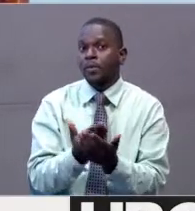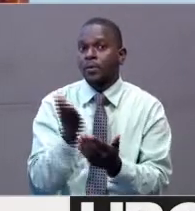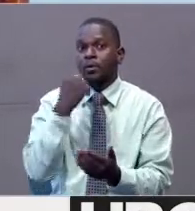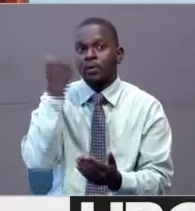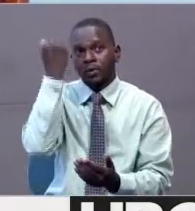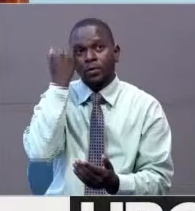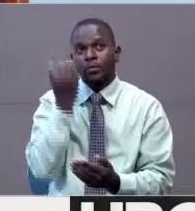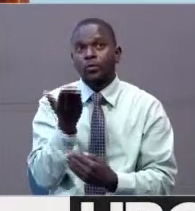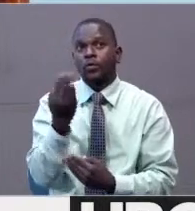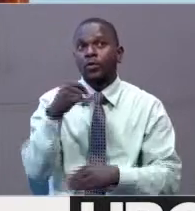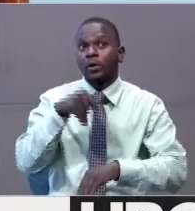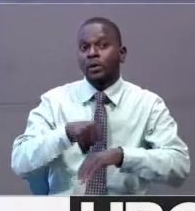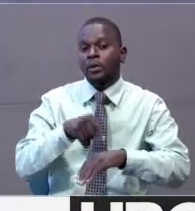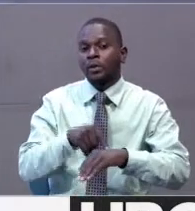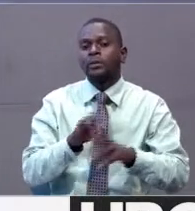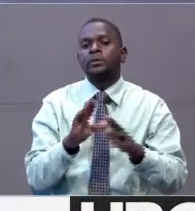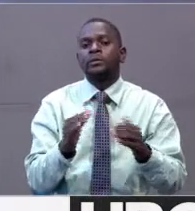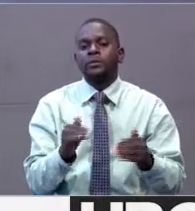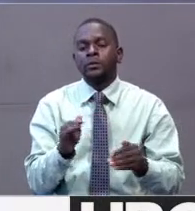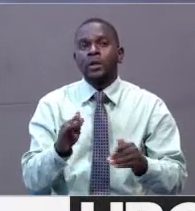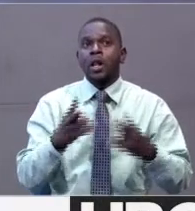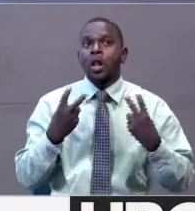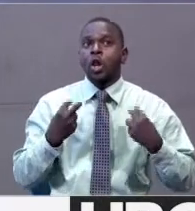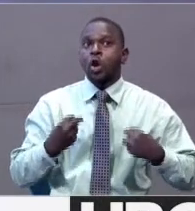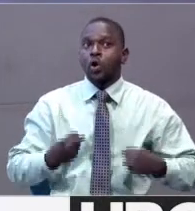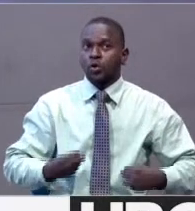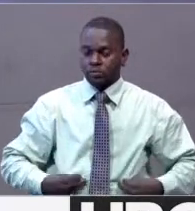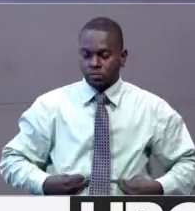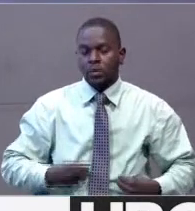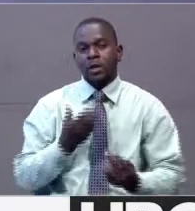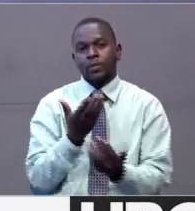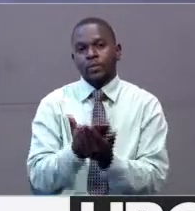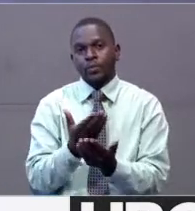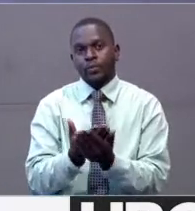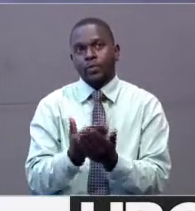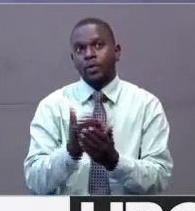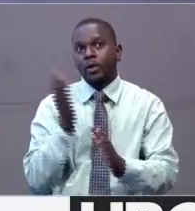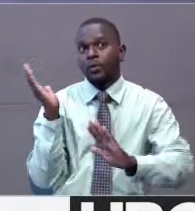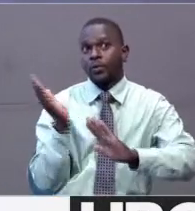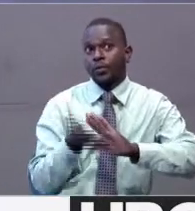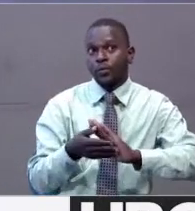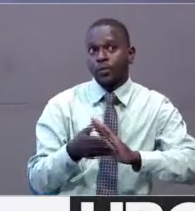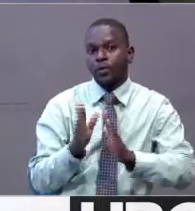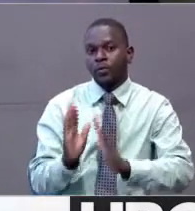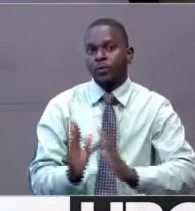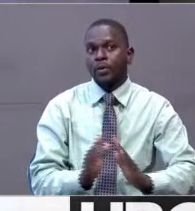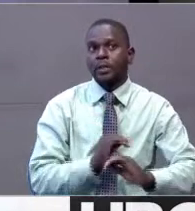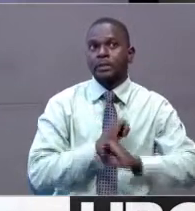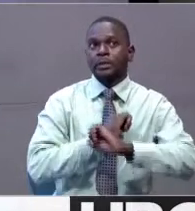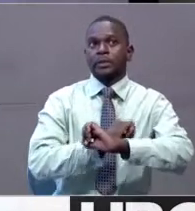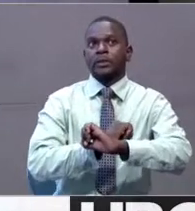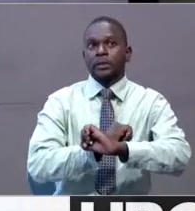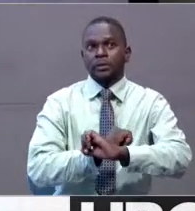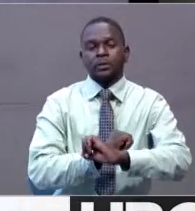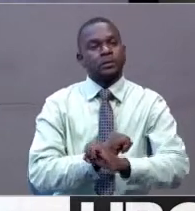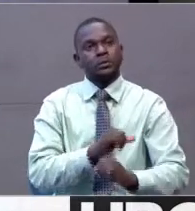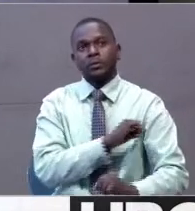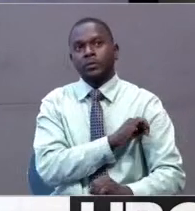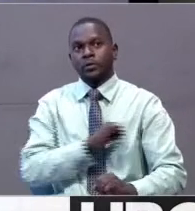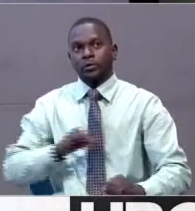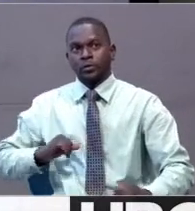more time. Although Mohammed Sejerinya's lawyers had requested for the case file to prepare his defense, this was objected